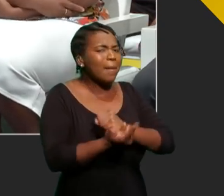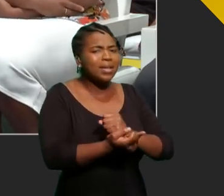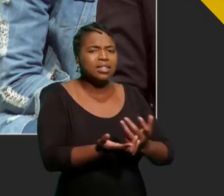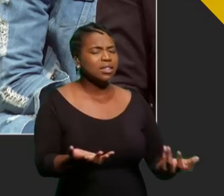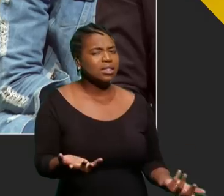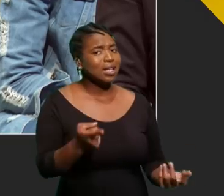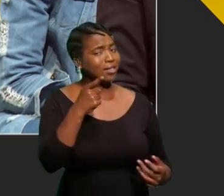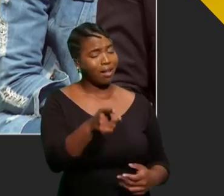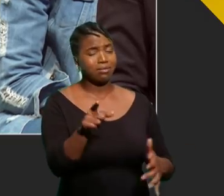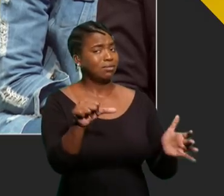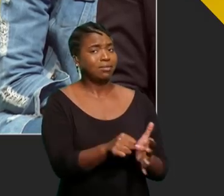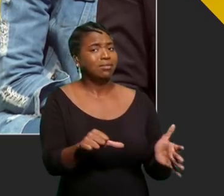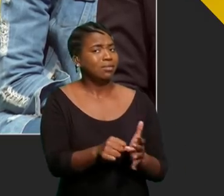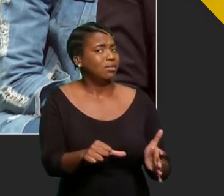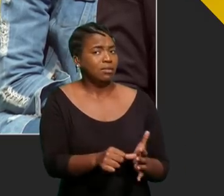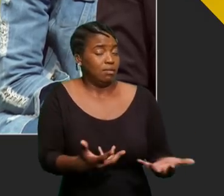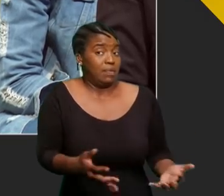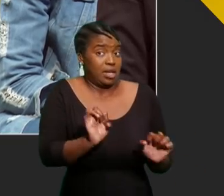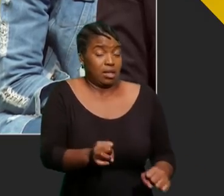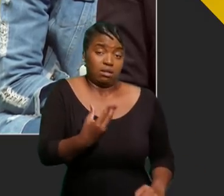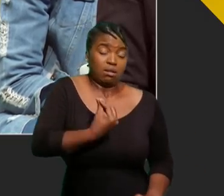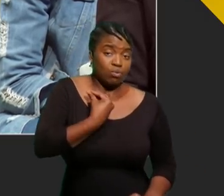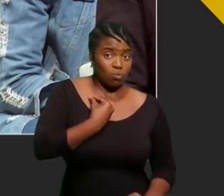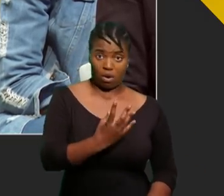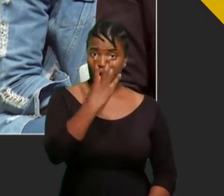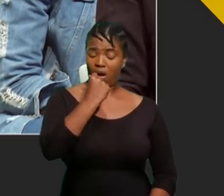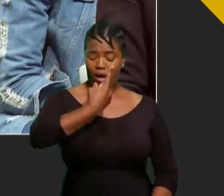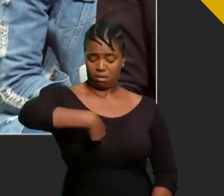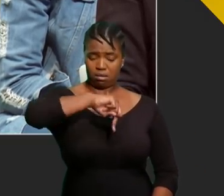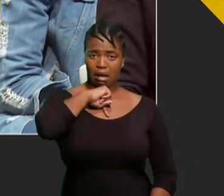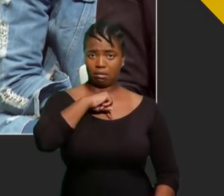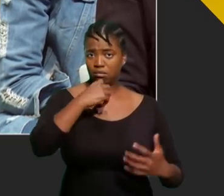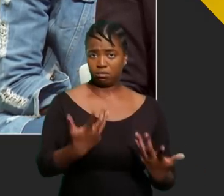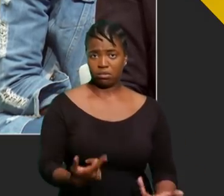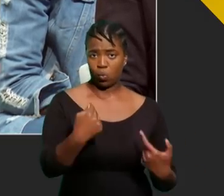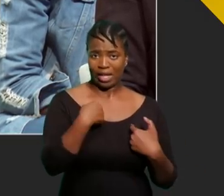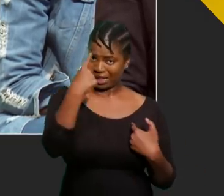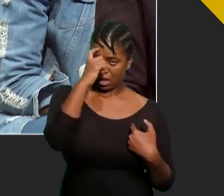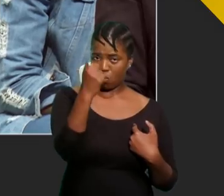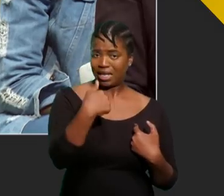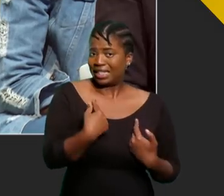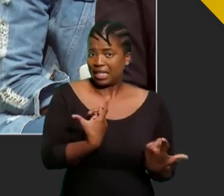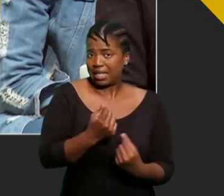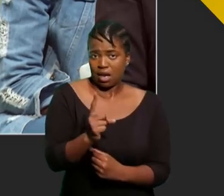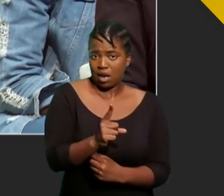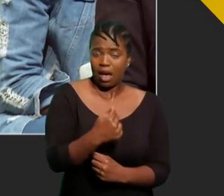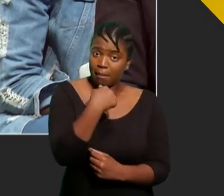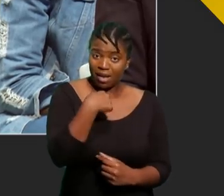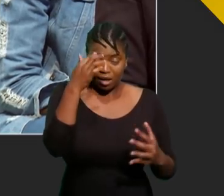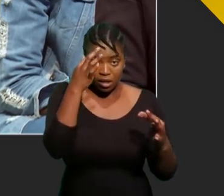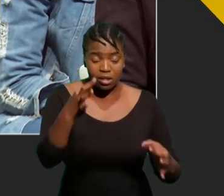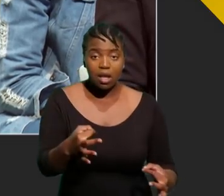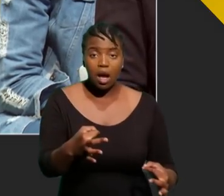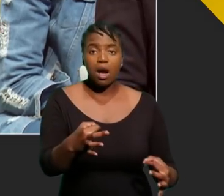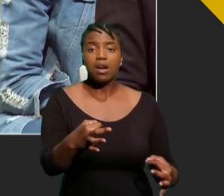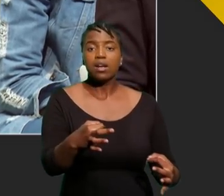the main thing when it comes to even the youth, when you're asking us, what's our take? What are we doing? When I decide to pay